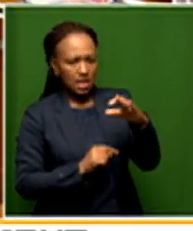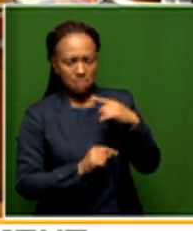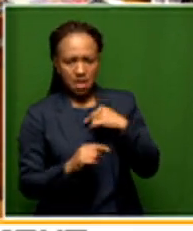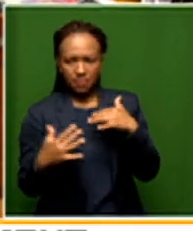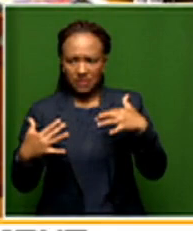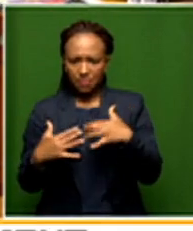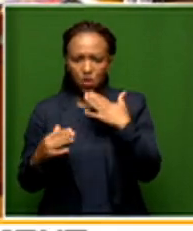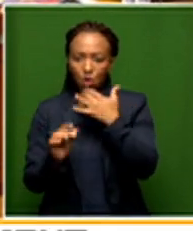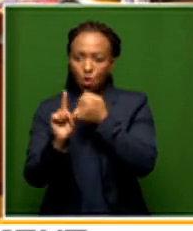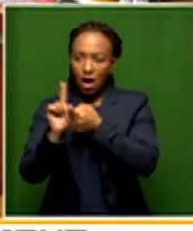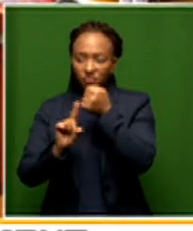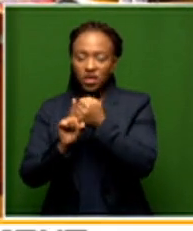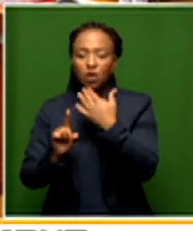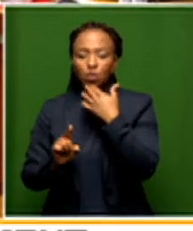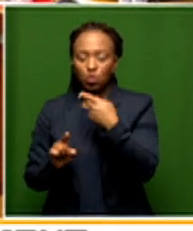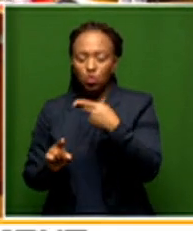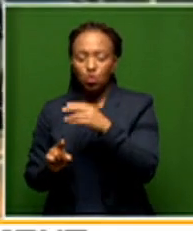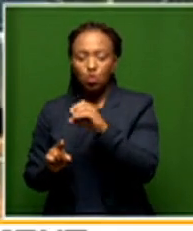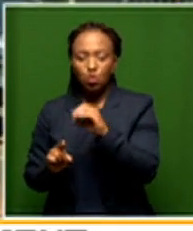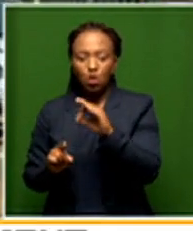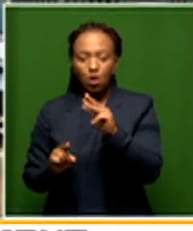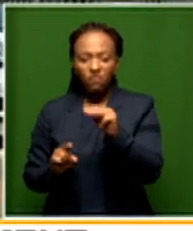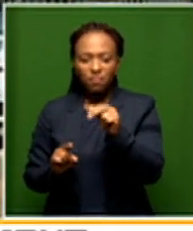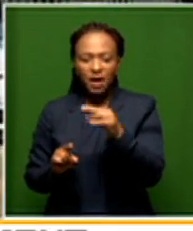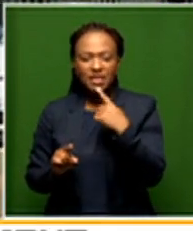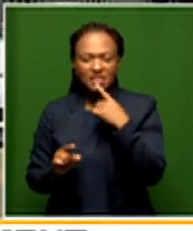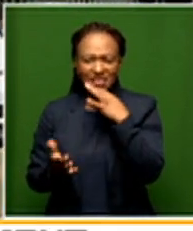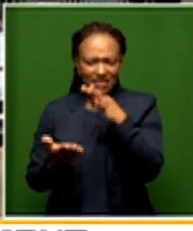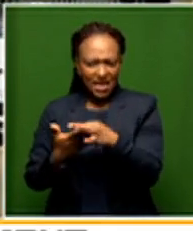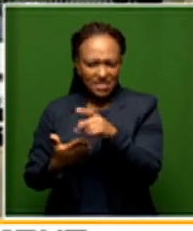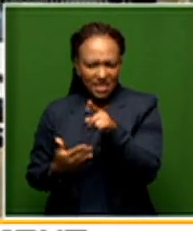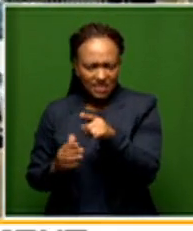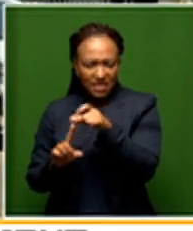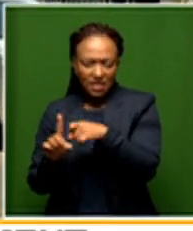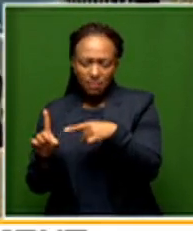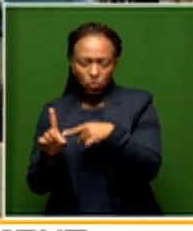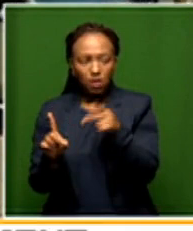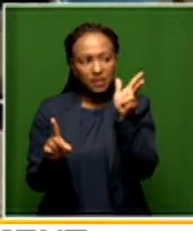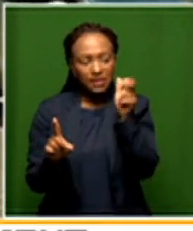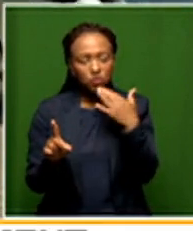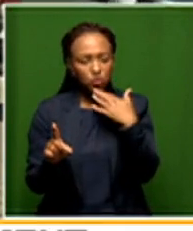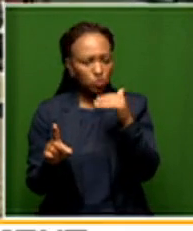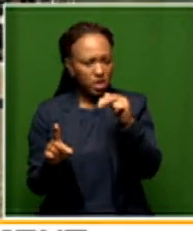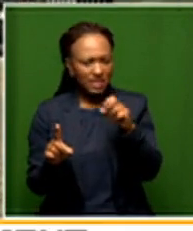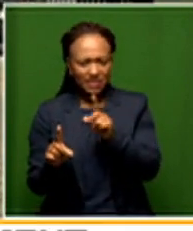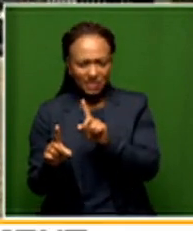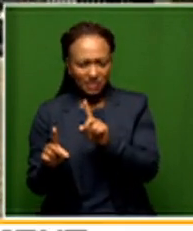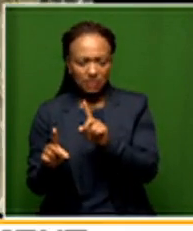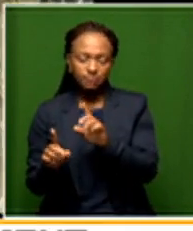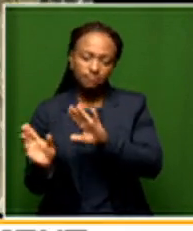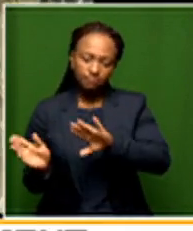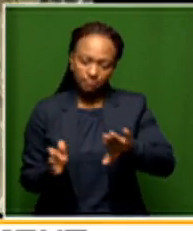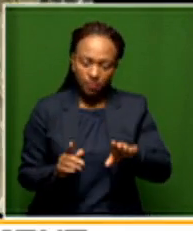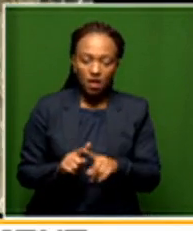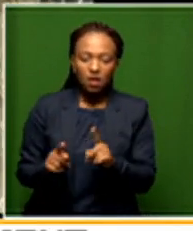that Advocate Hoffman is suggesting that. To your question, Leanne, I do think that progress is being made. It's been long